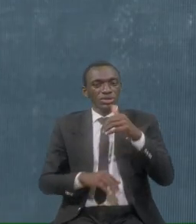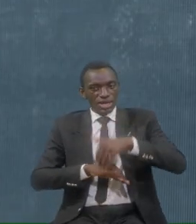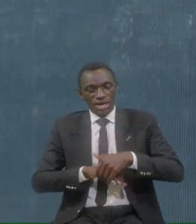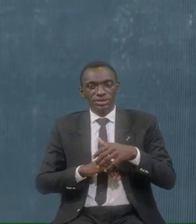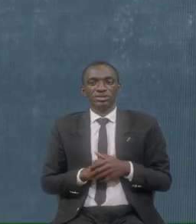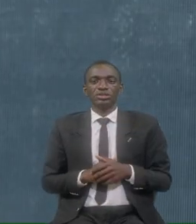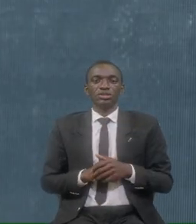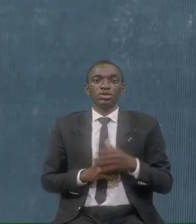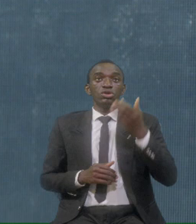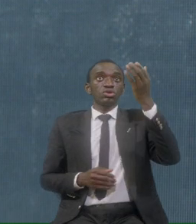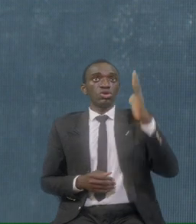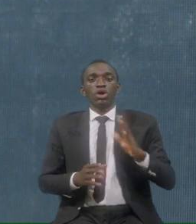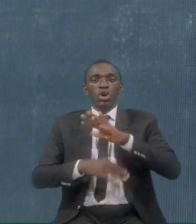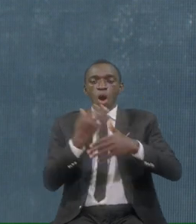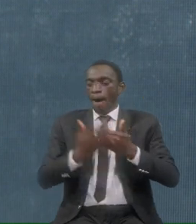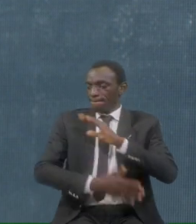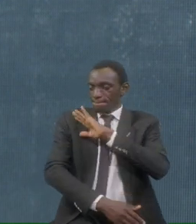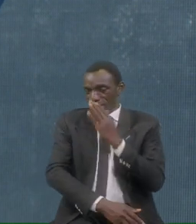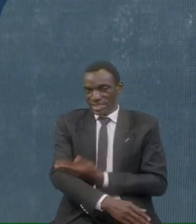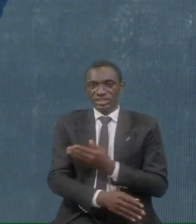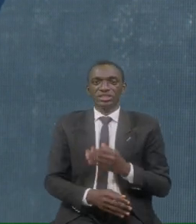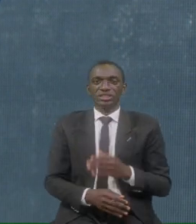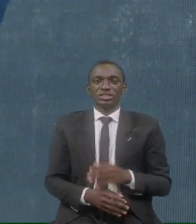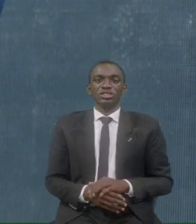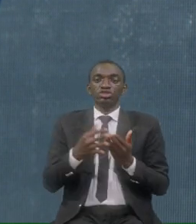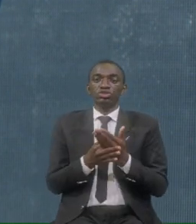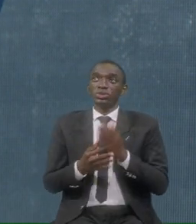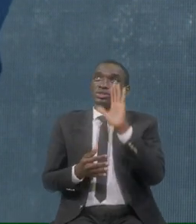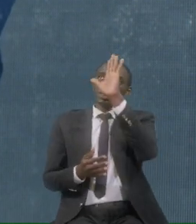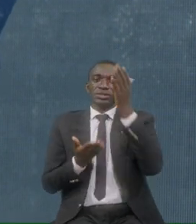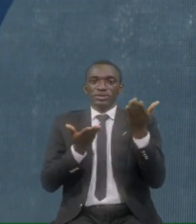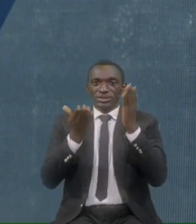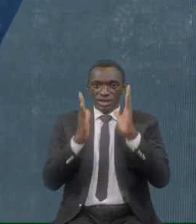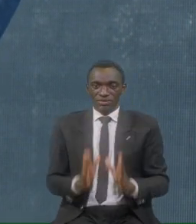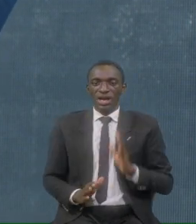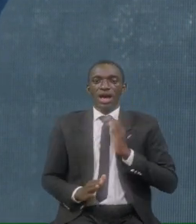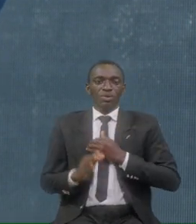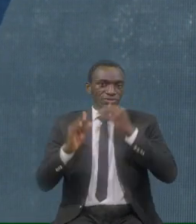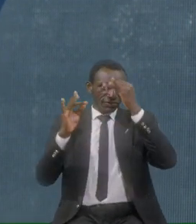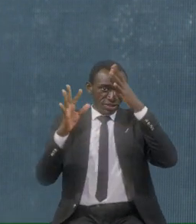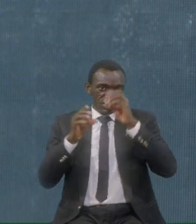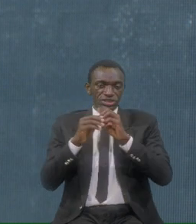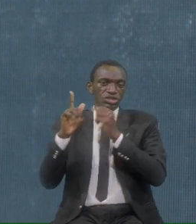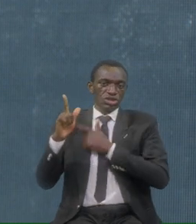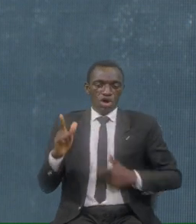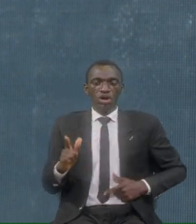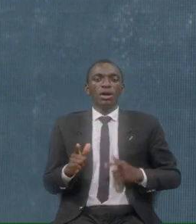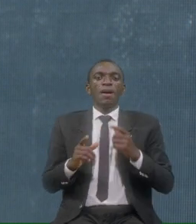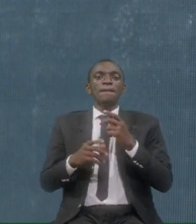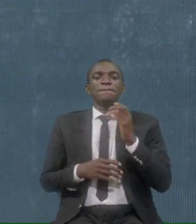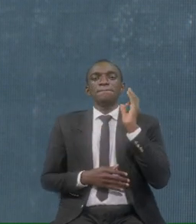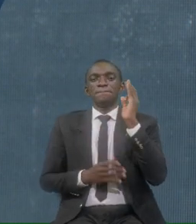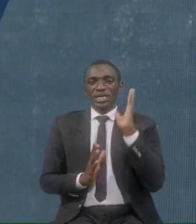Almighty God, through His servant, our Father in the Lord, Pastor Dr. W.